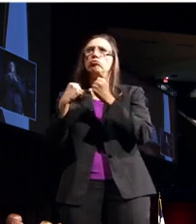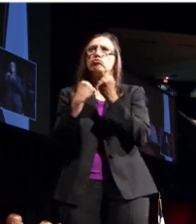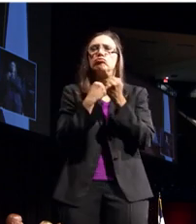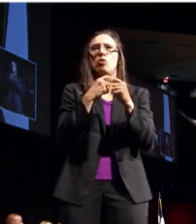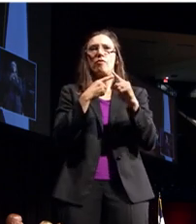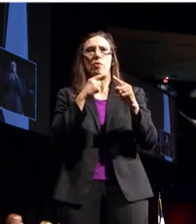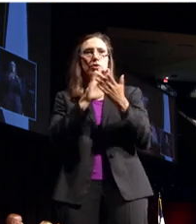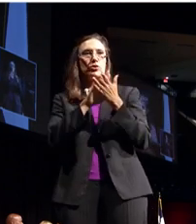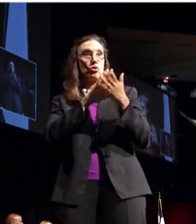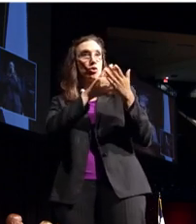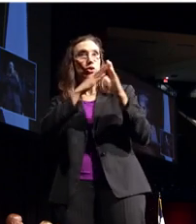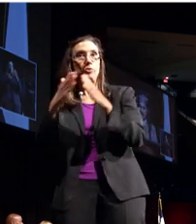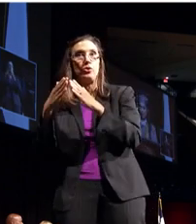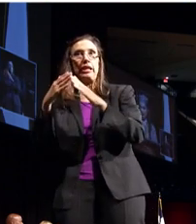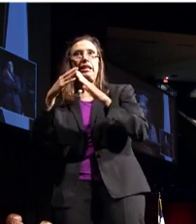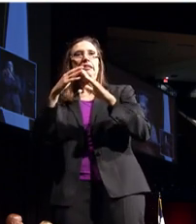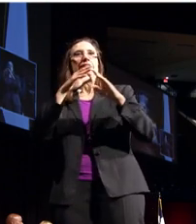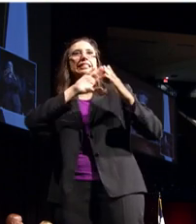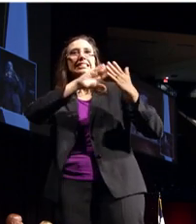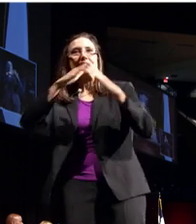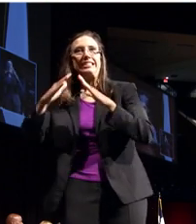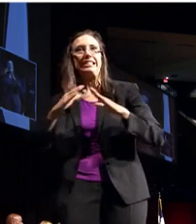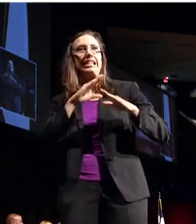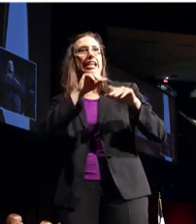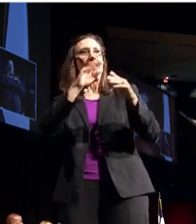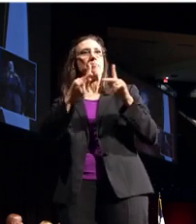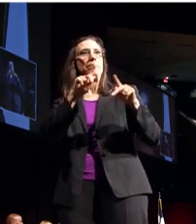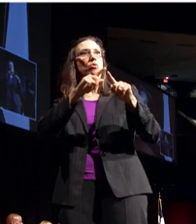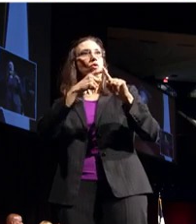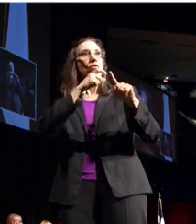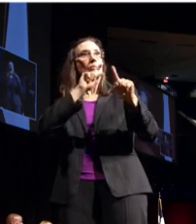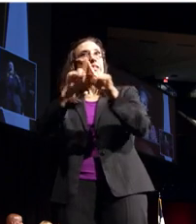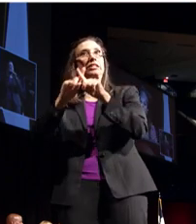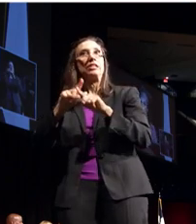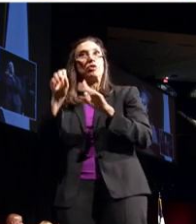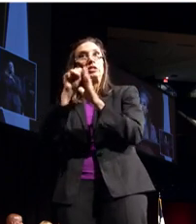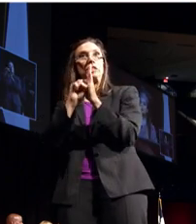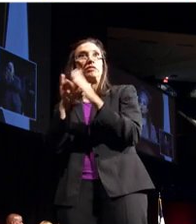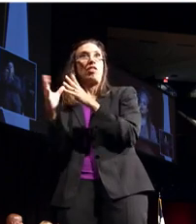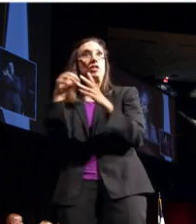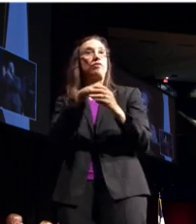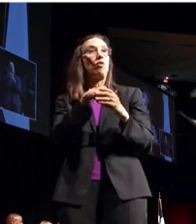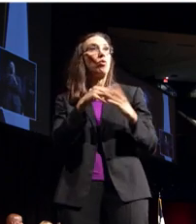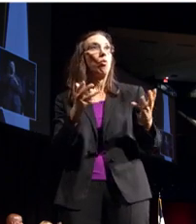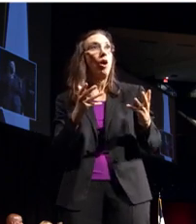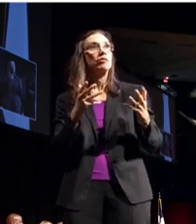school, community, city, and many other people from different states that got involved, and